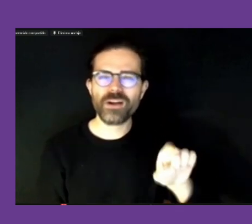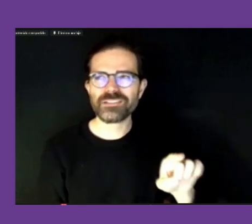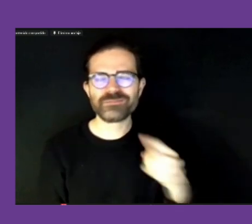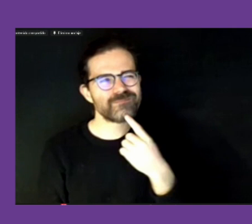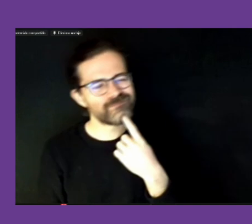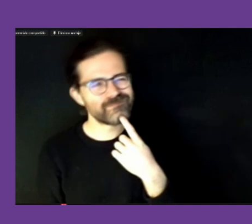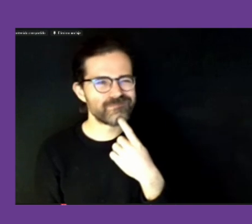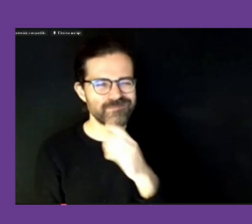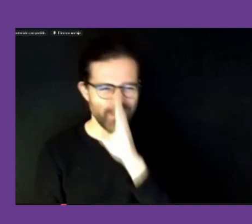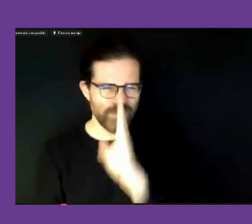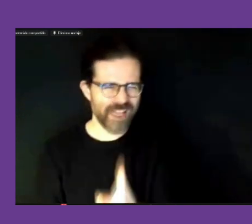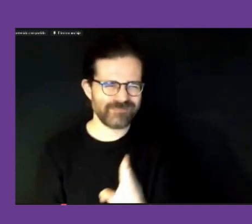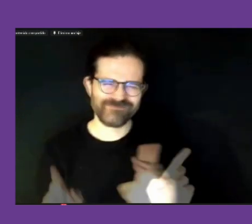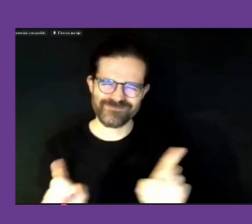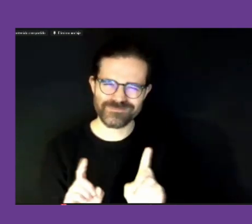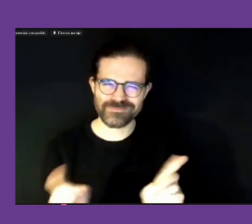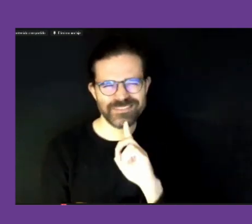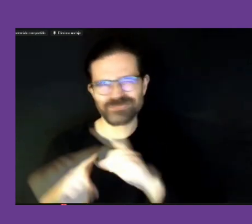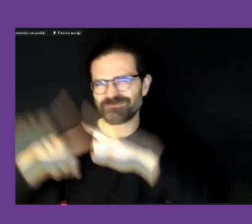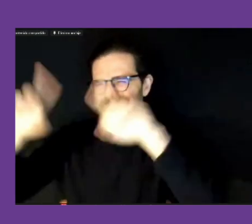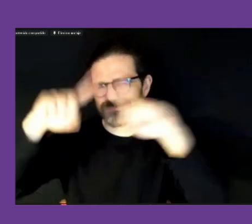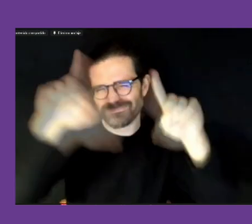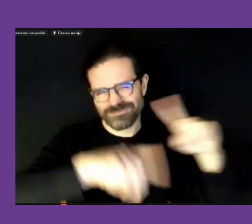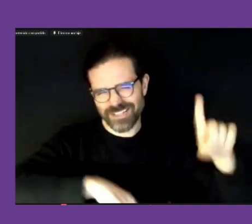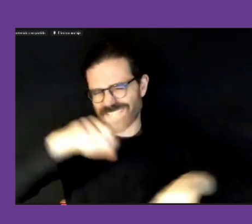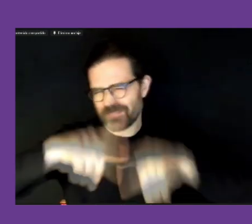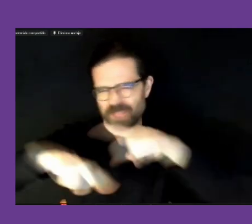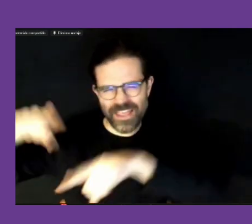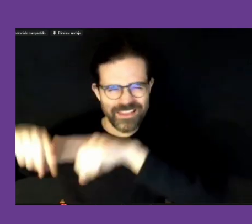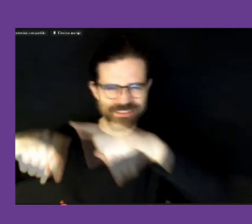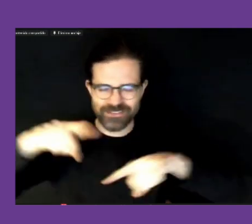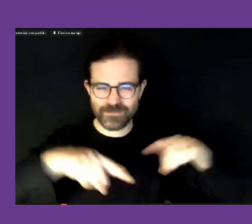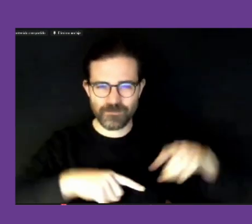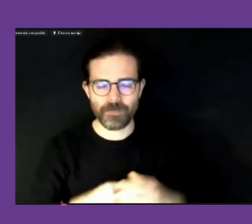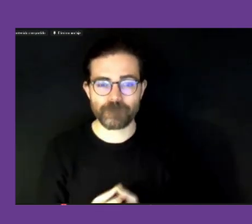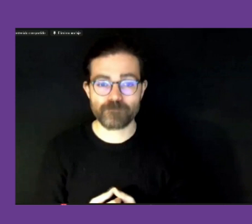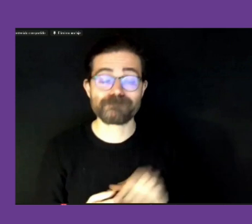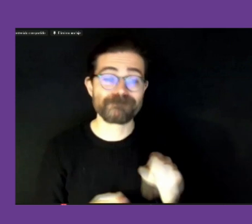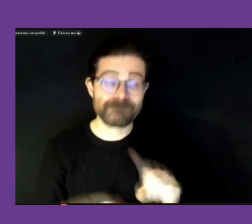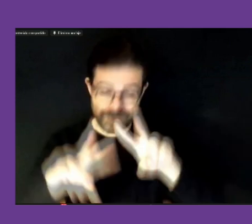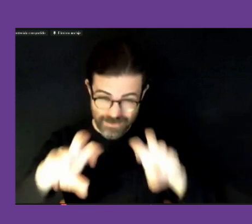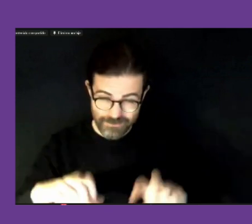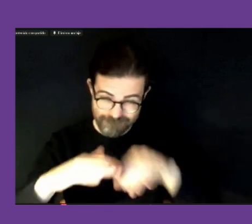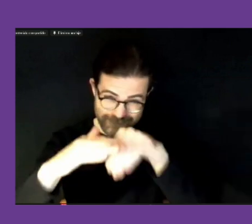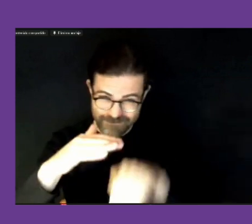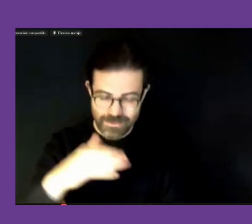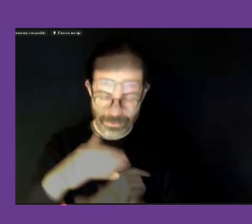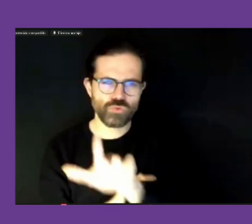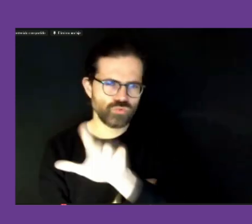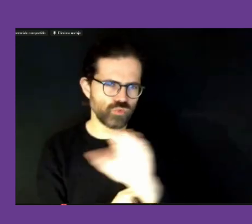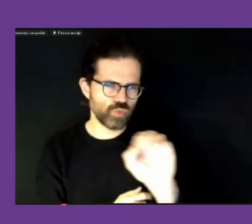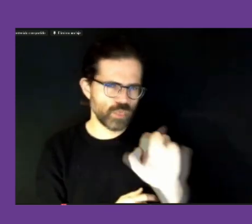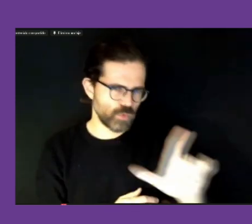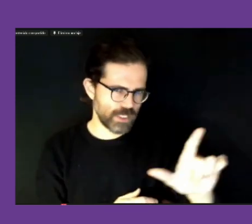shape this up, the European Commission launched a mandate at the end of 2022. And